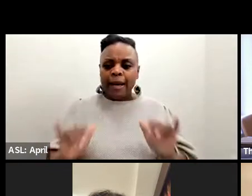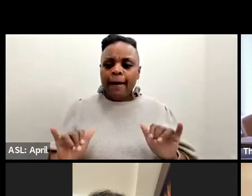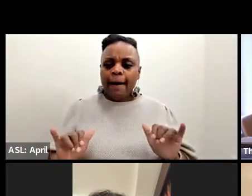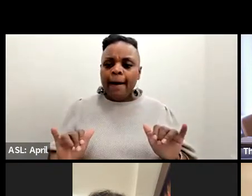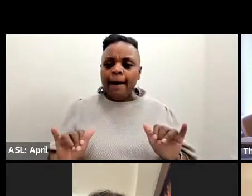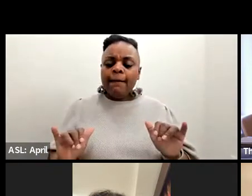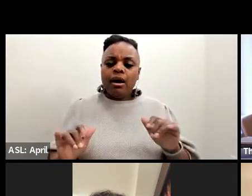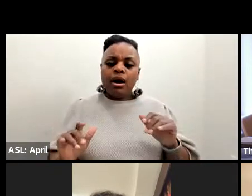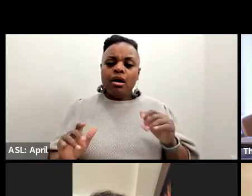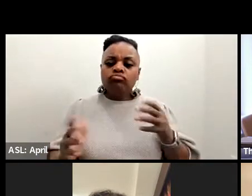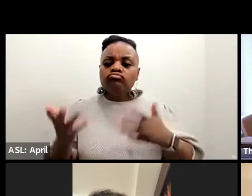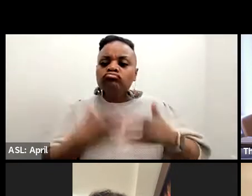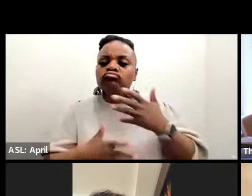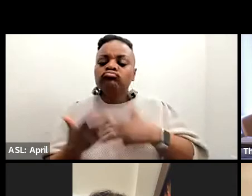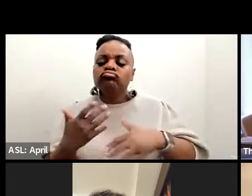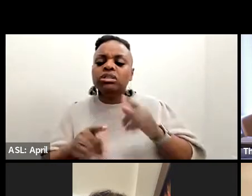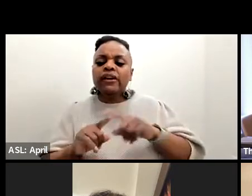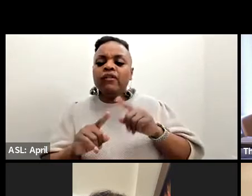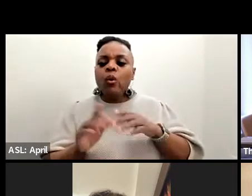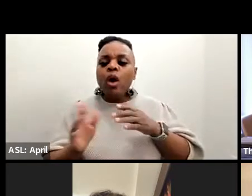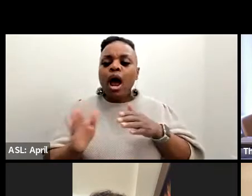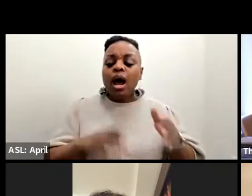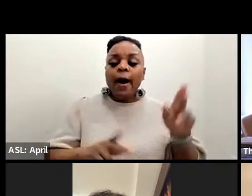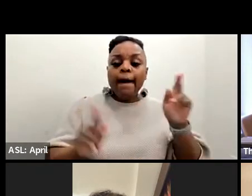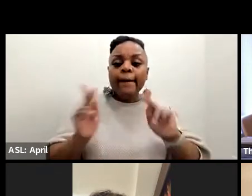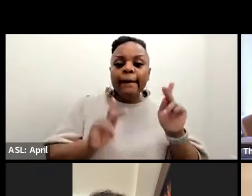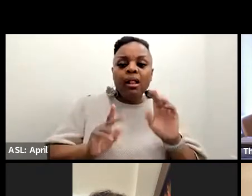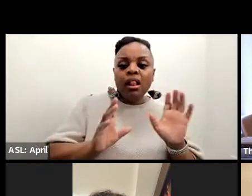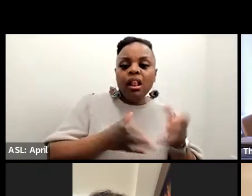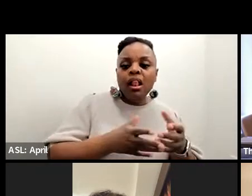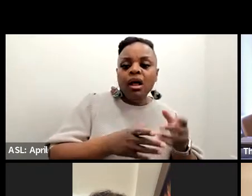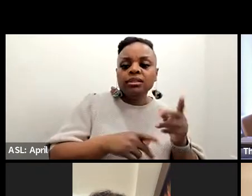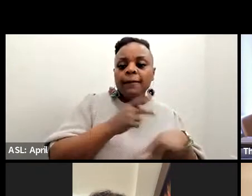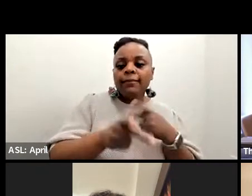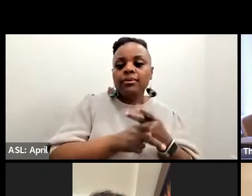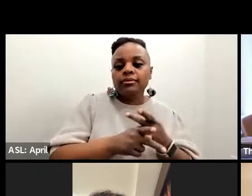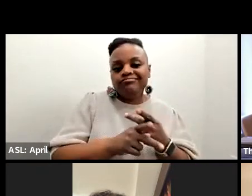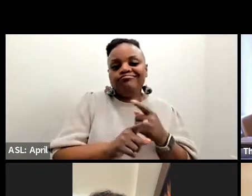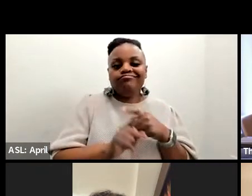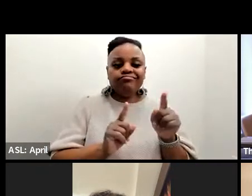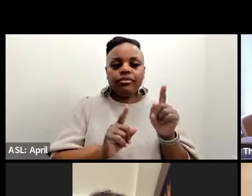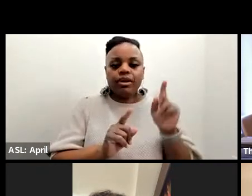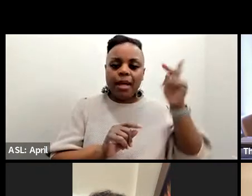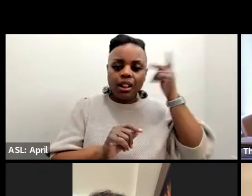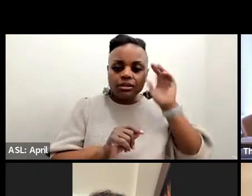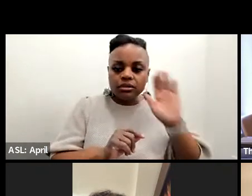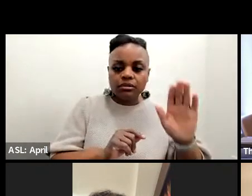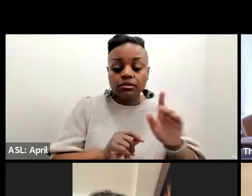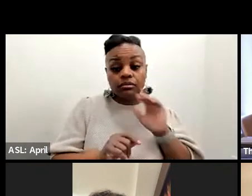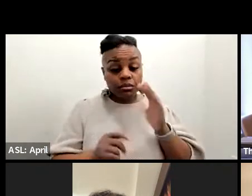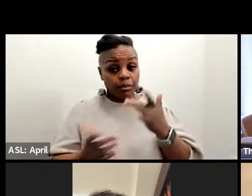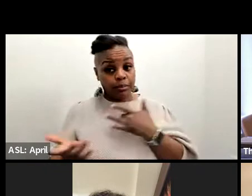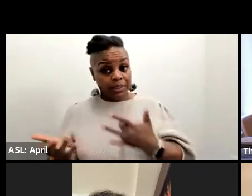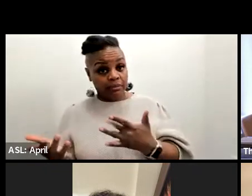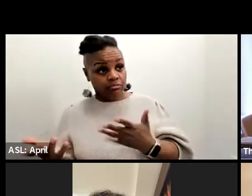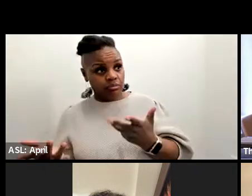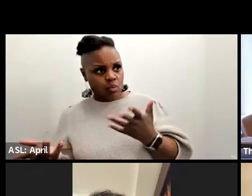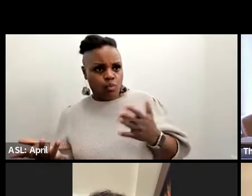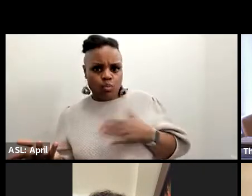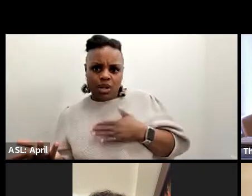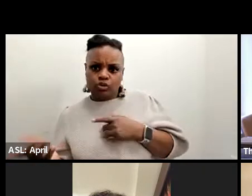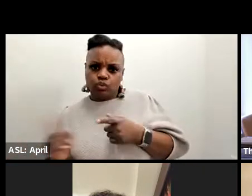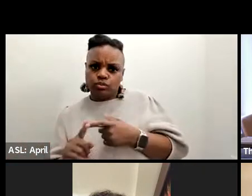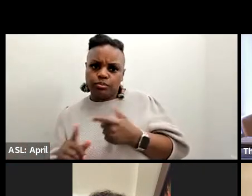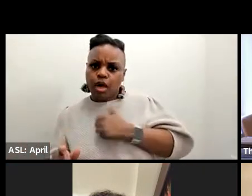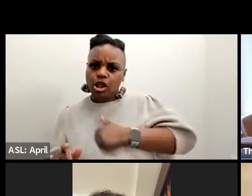their willingness to, quote unquote, to apologize for their mistakes, to acknowledge the harm that they have done to society and acknowledge the harm that they have done